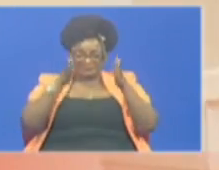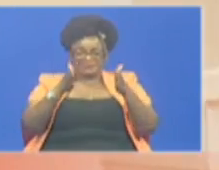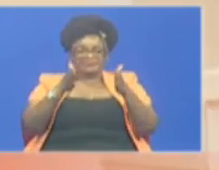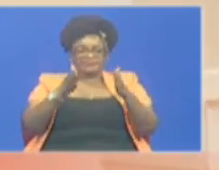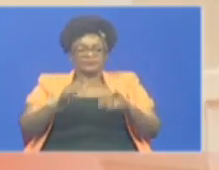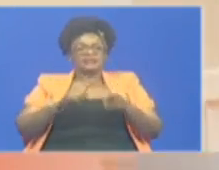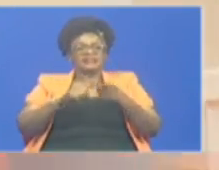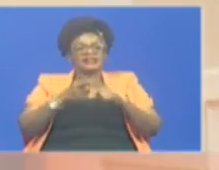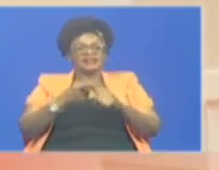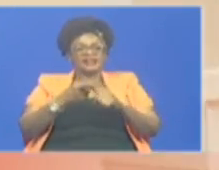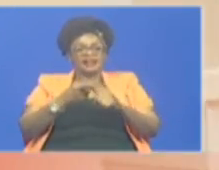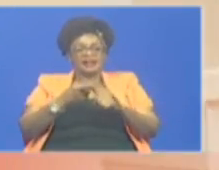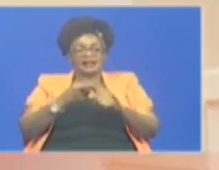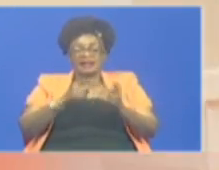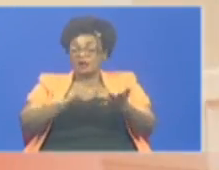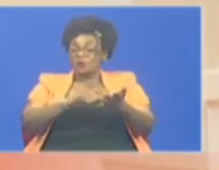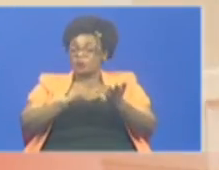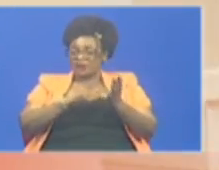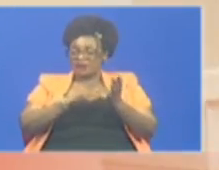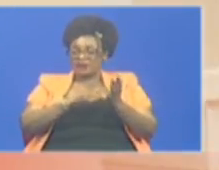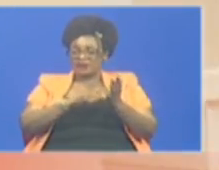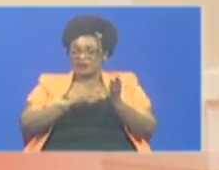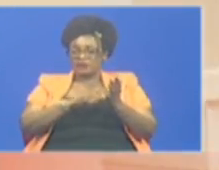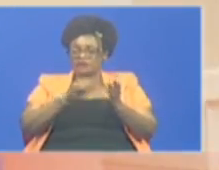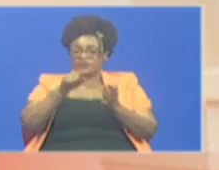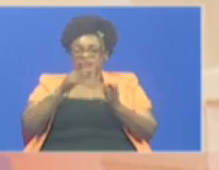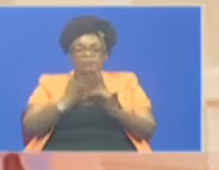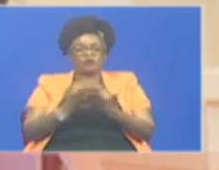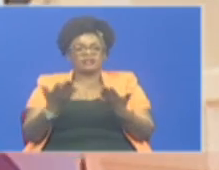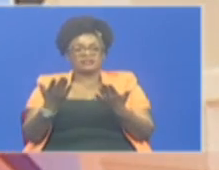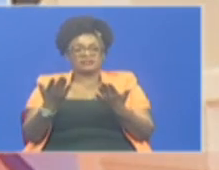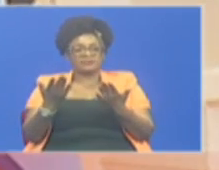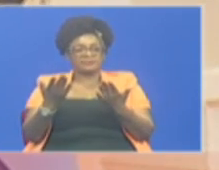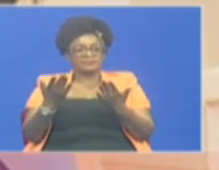standard required of these products.